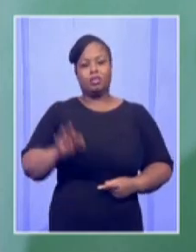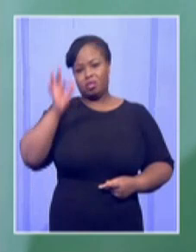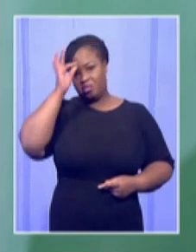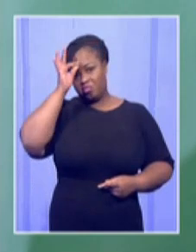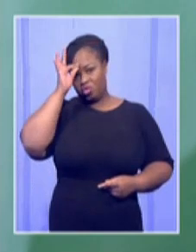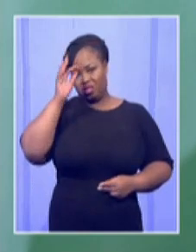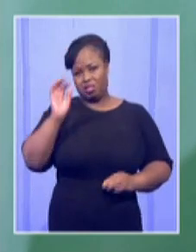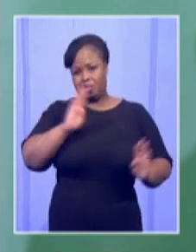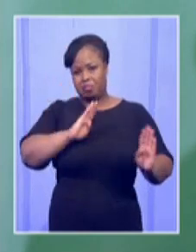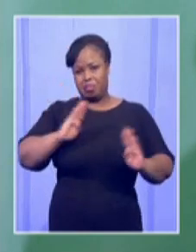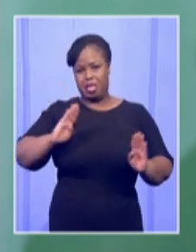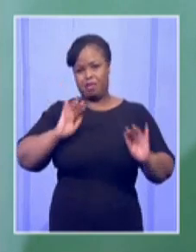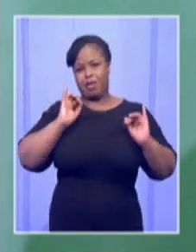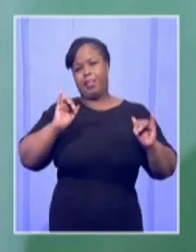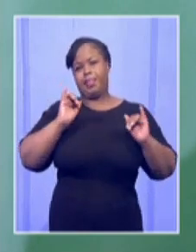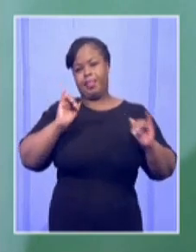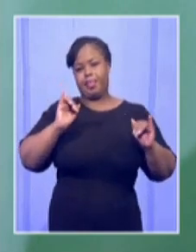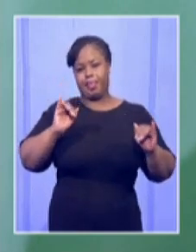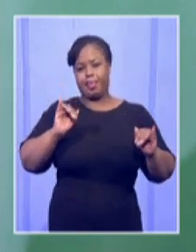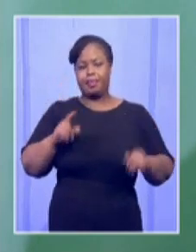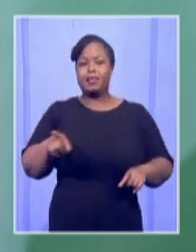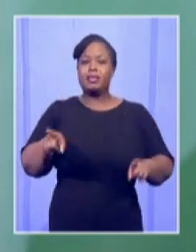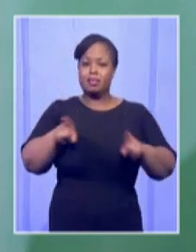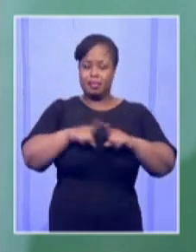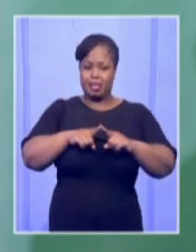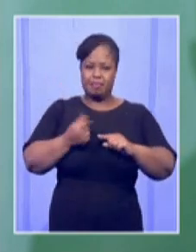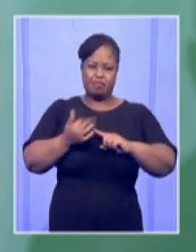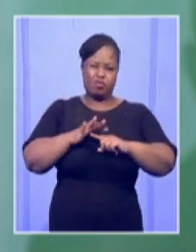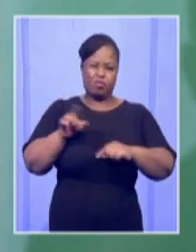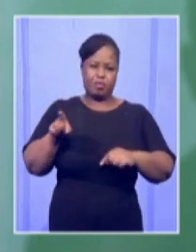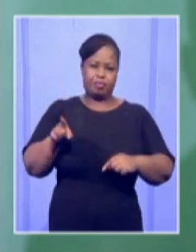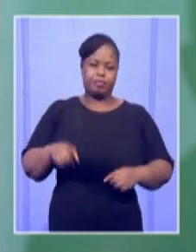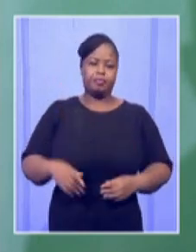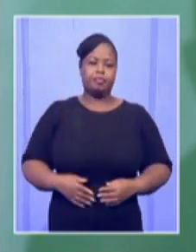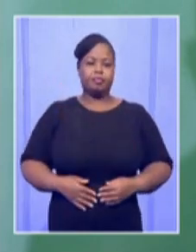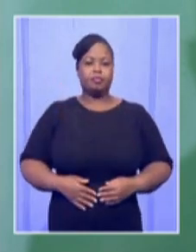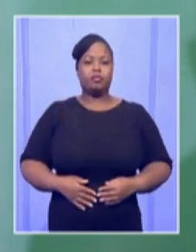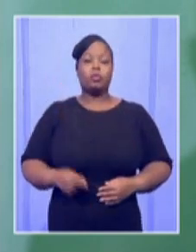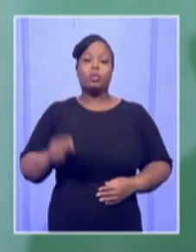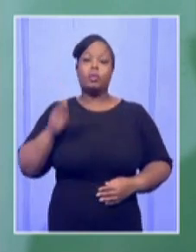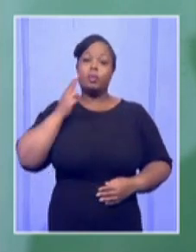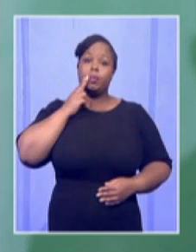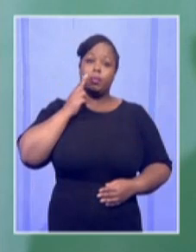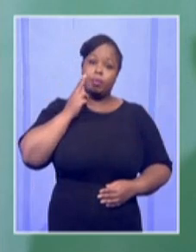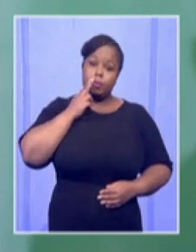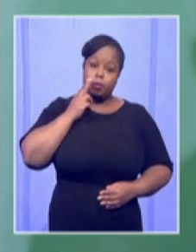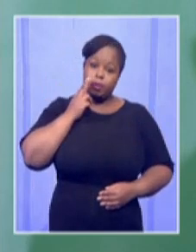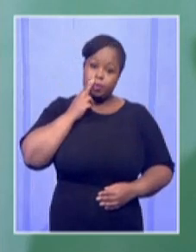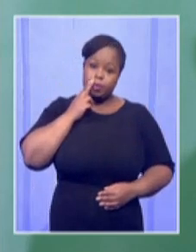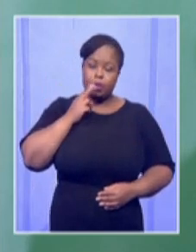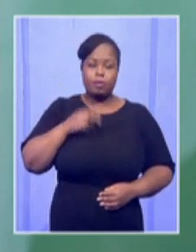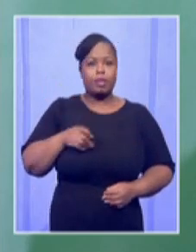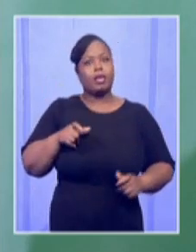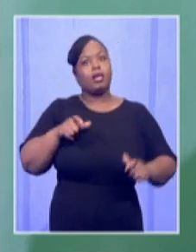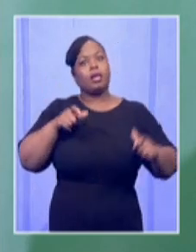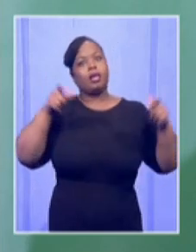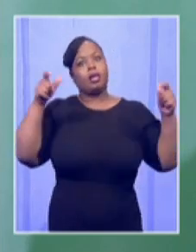misconduct that have also been highlighted. The issues of tobacco, which made big news in